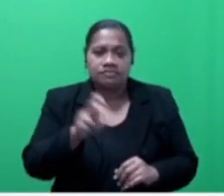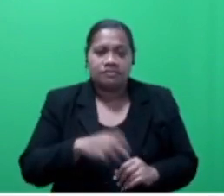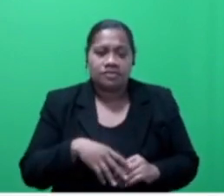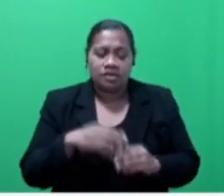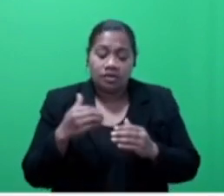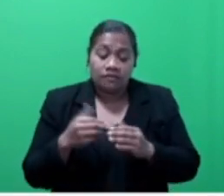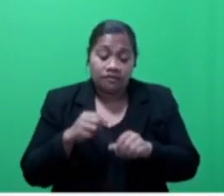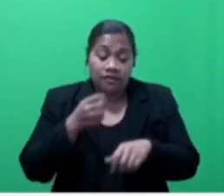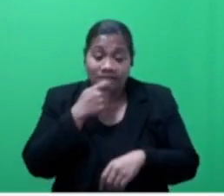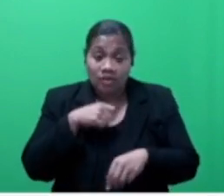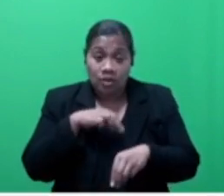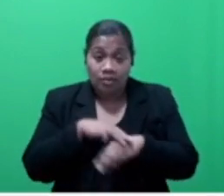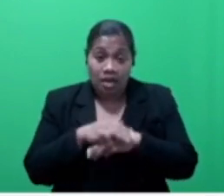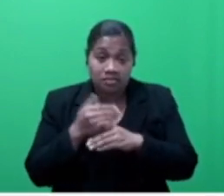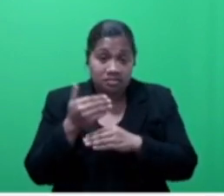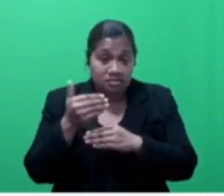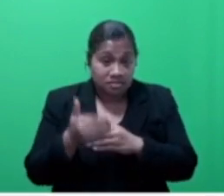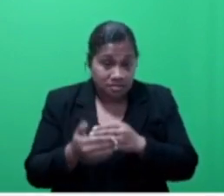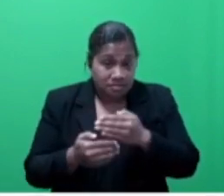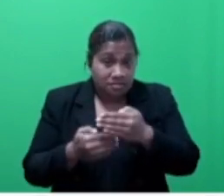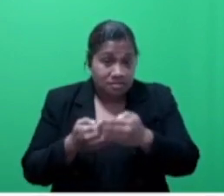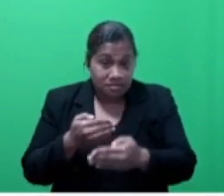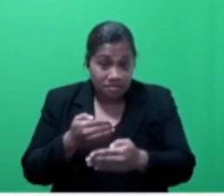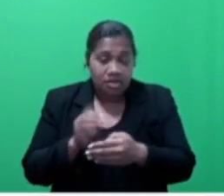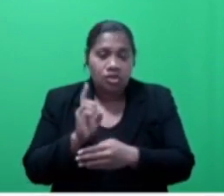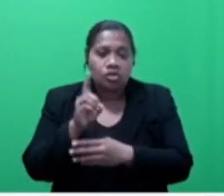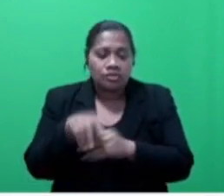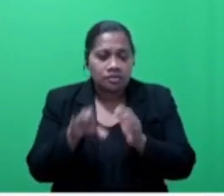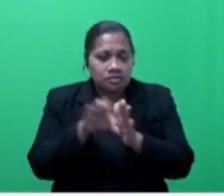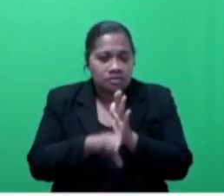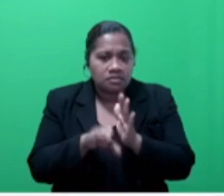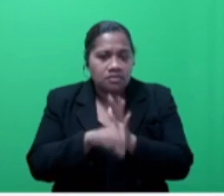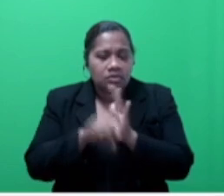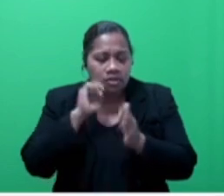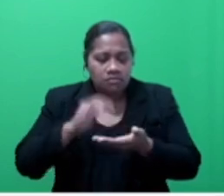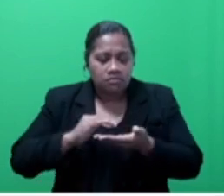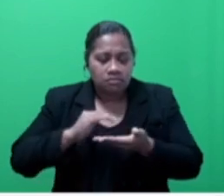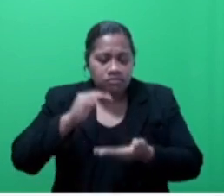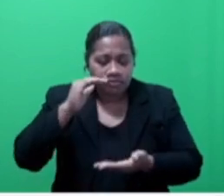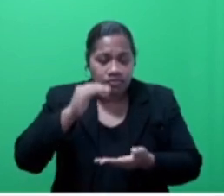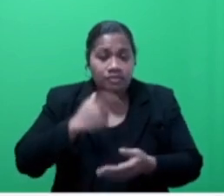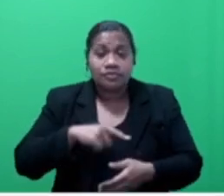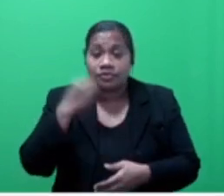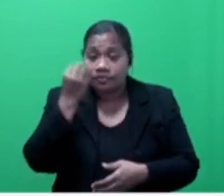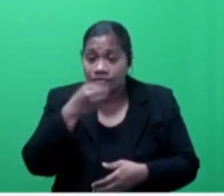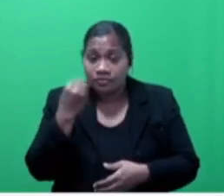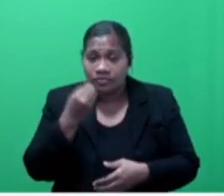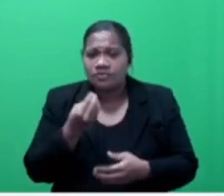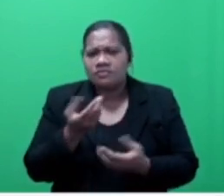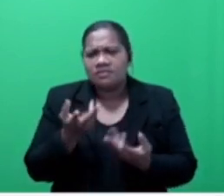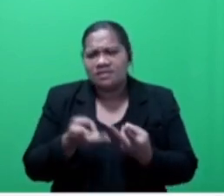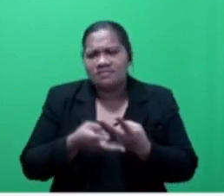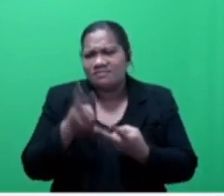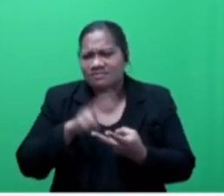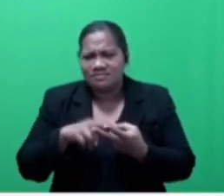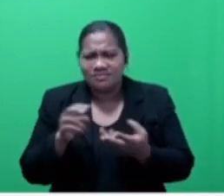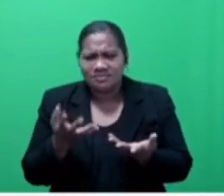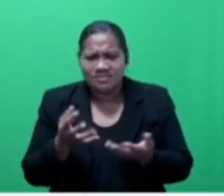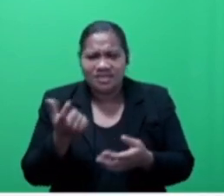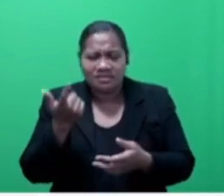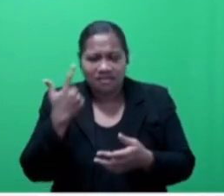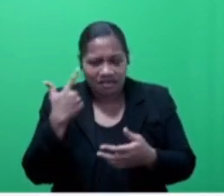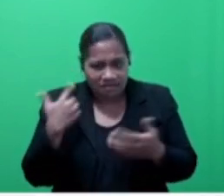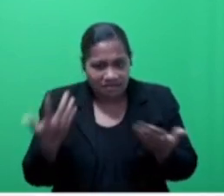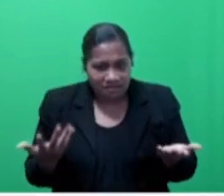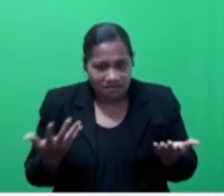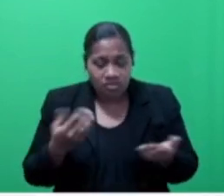months, Mr. Speaker, sir, domestic prices are expected to rise further because of fruit and vegetable shortages due to TC Cody-related flooding and